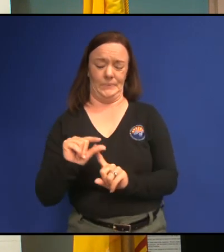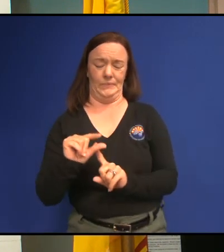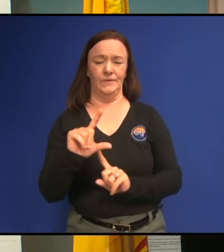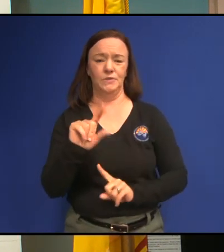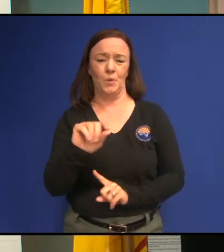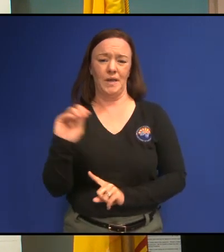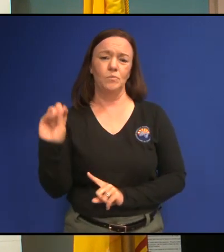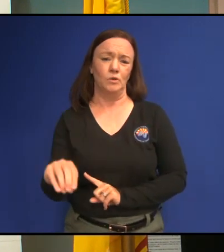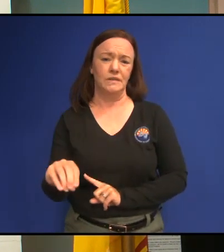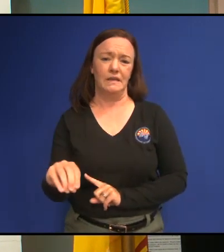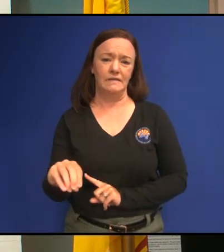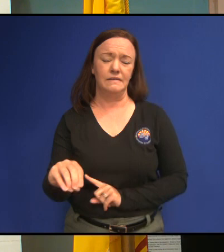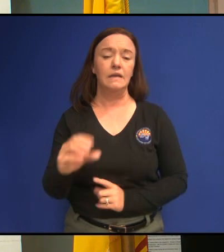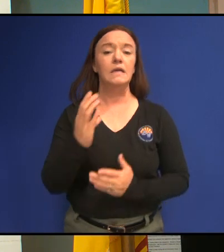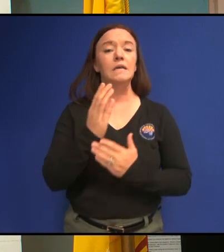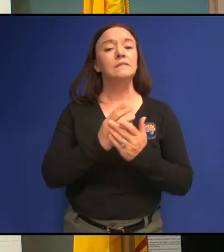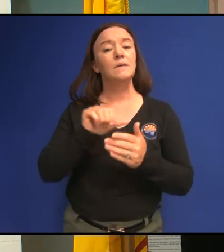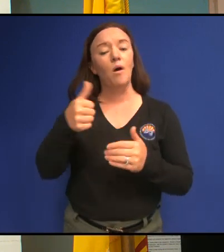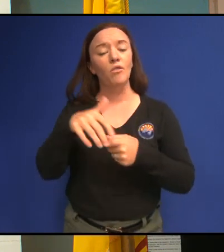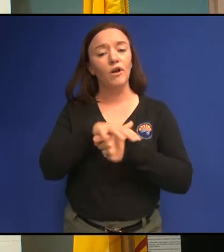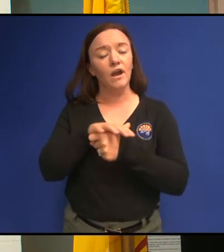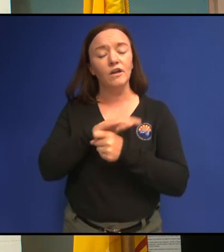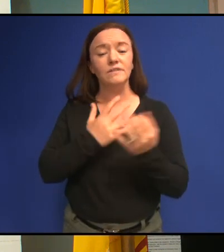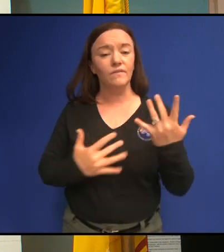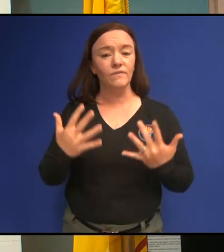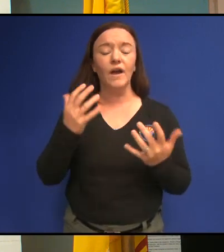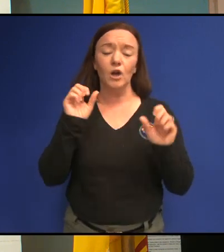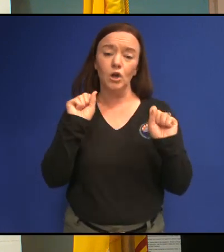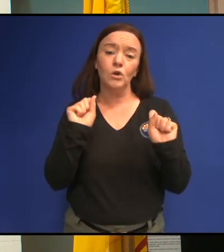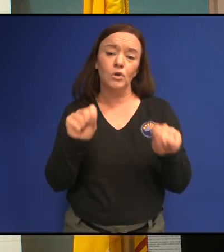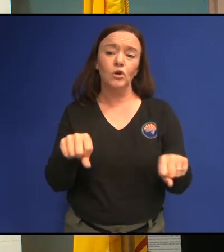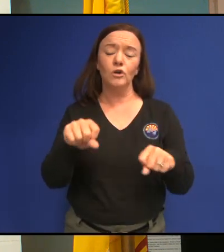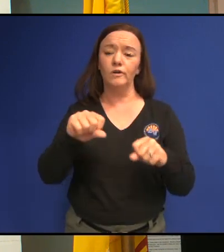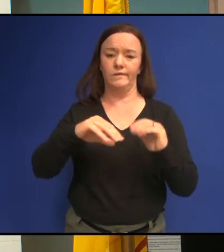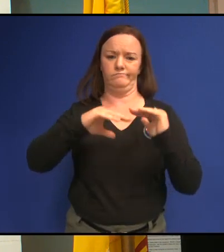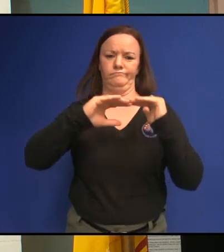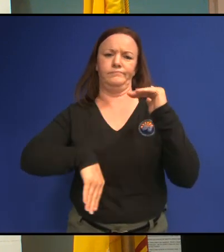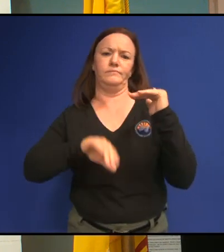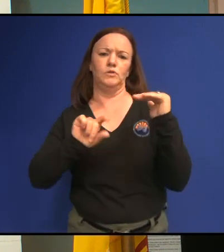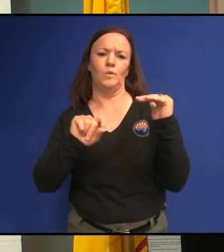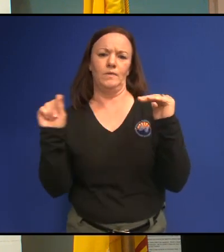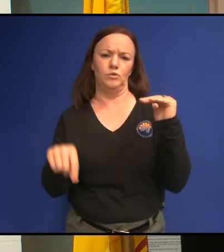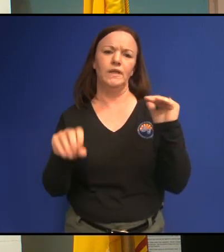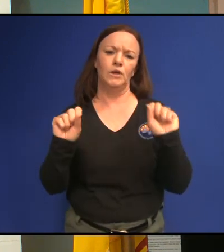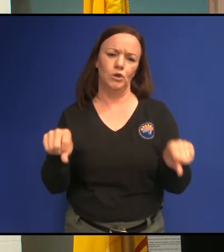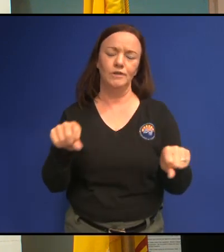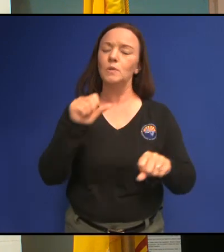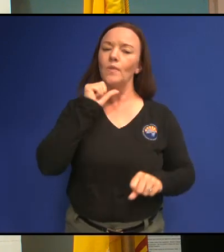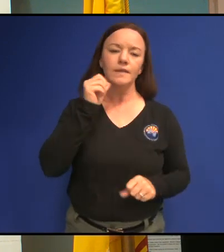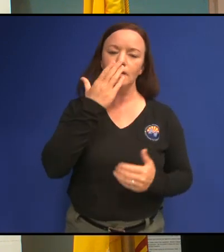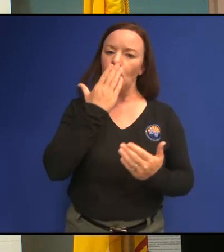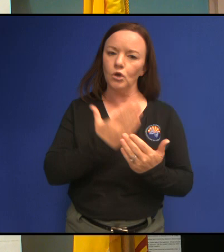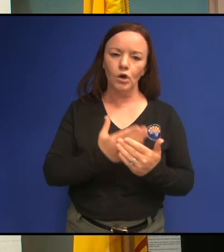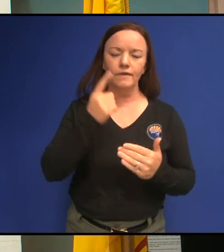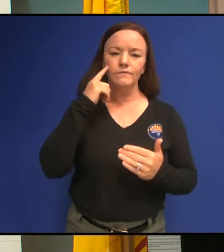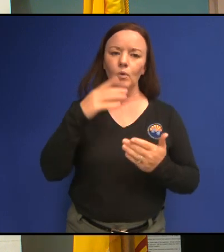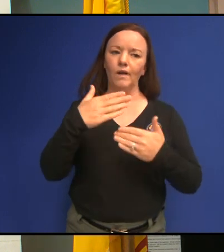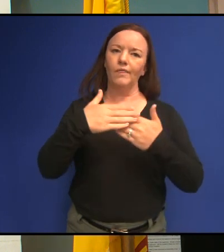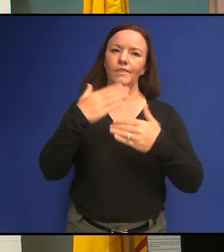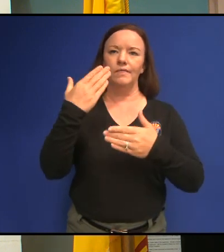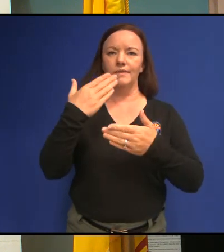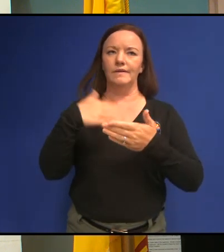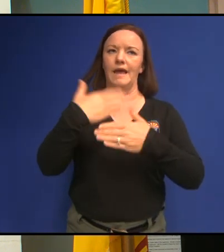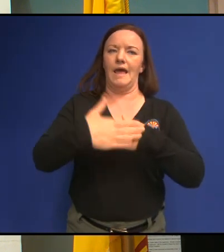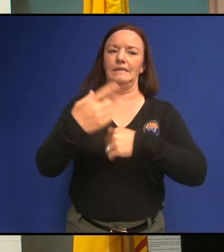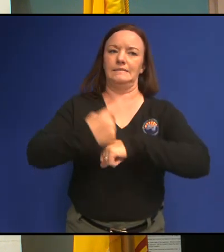20%. Some other areas of the fire could even see humidities lower. So not a good sign for the next couple days,